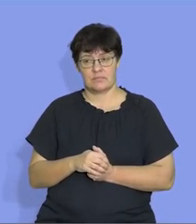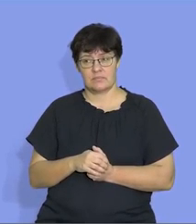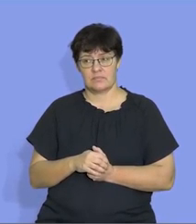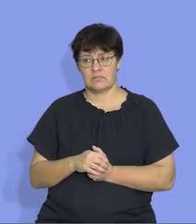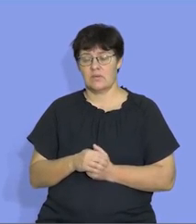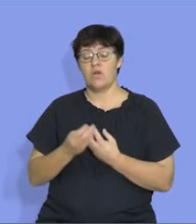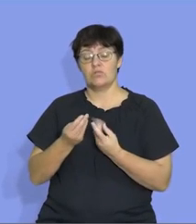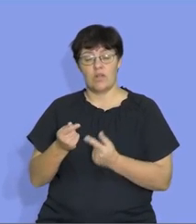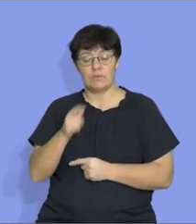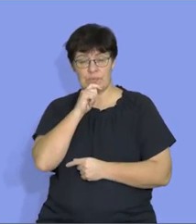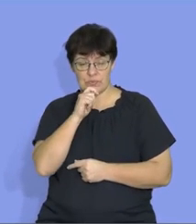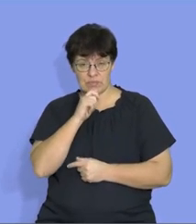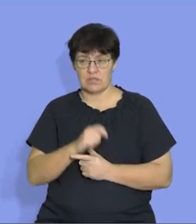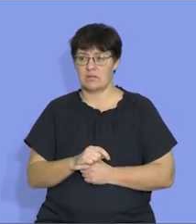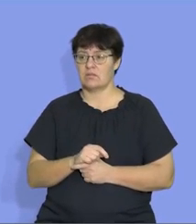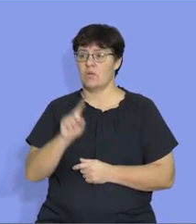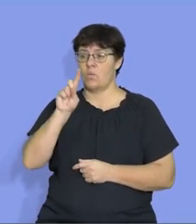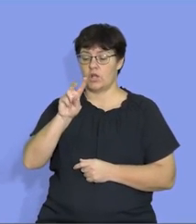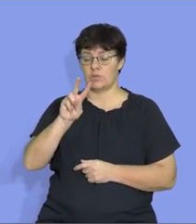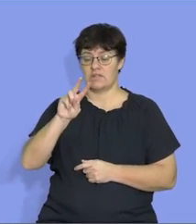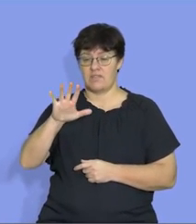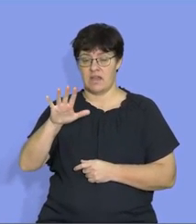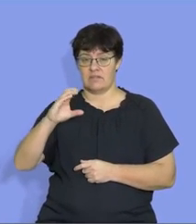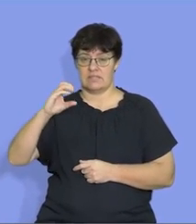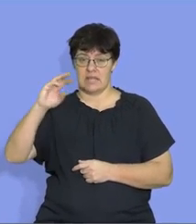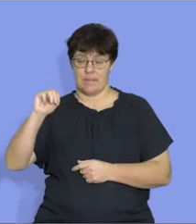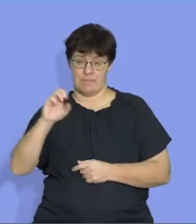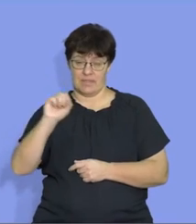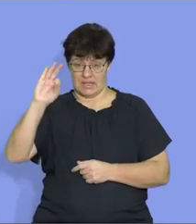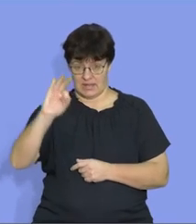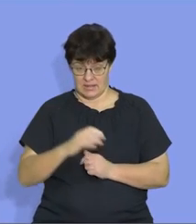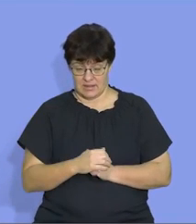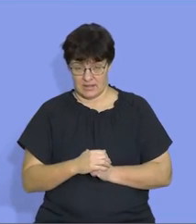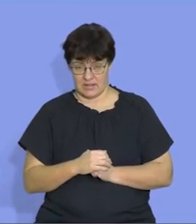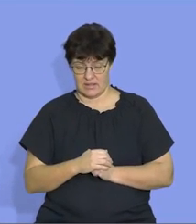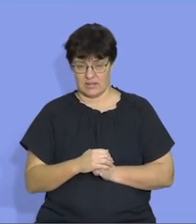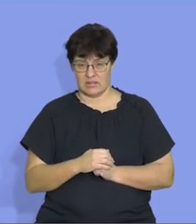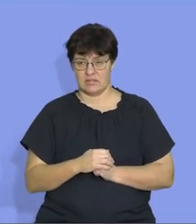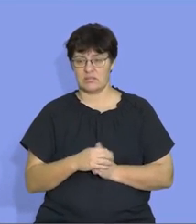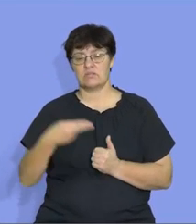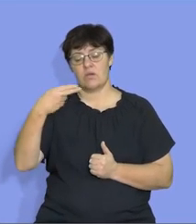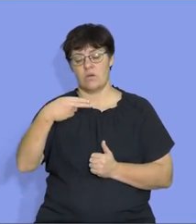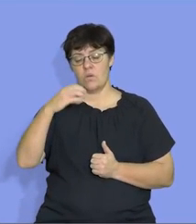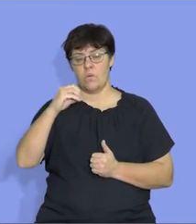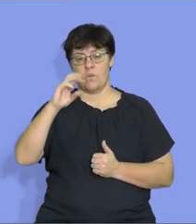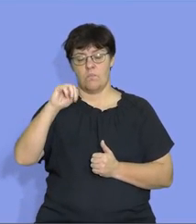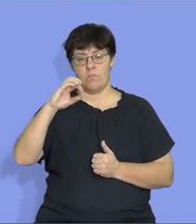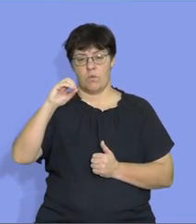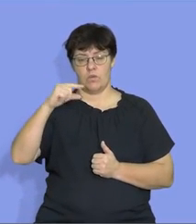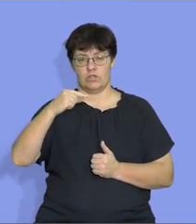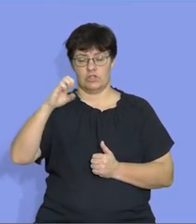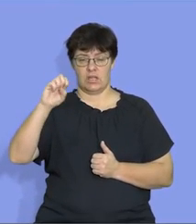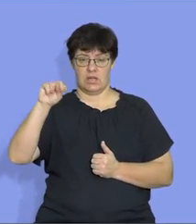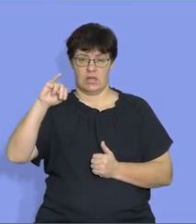solvent that is used to form this solution is 125 cubic centimeters. So it's a homogeneous solution that will be formed.